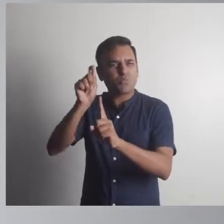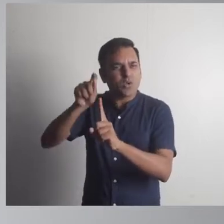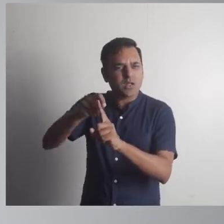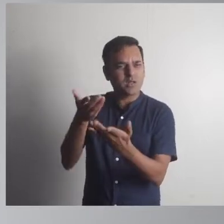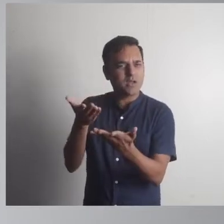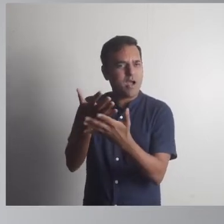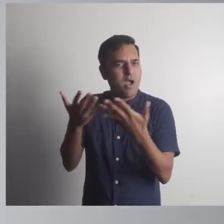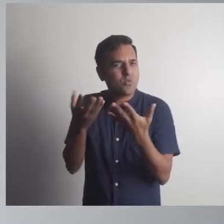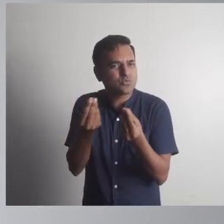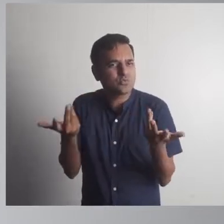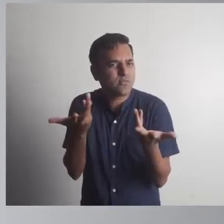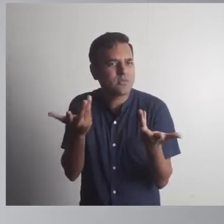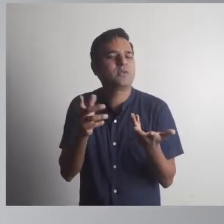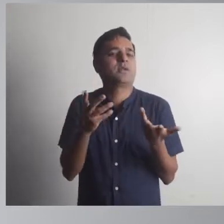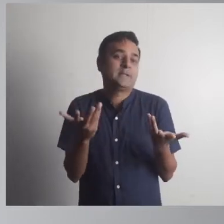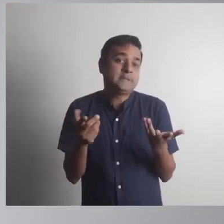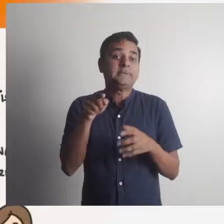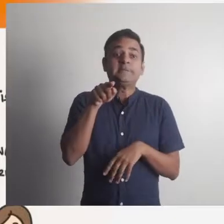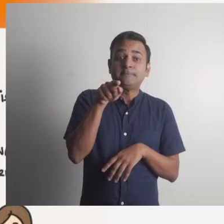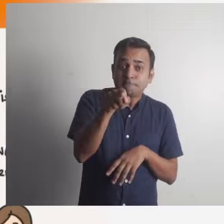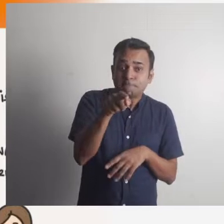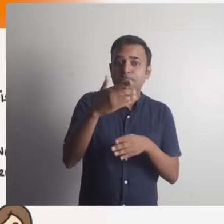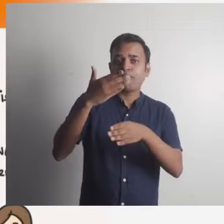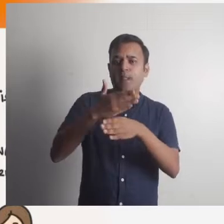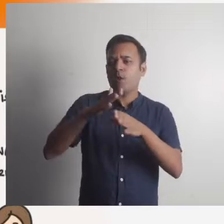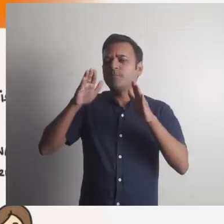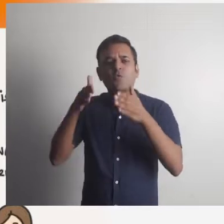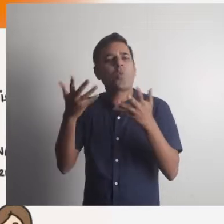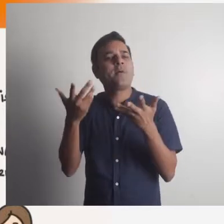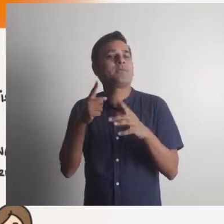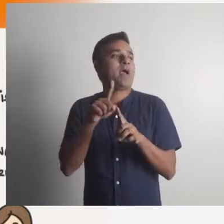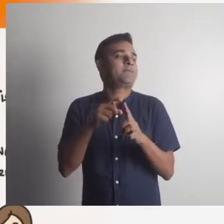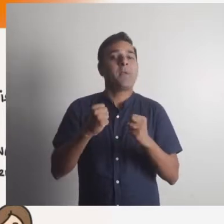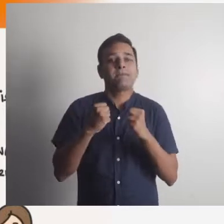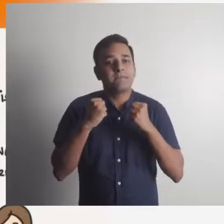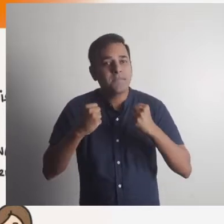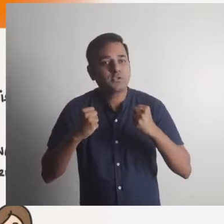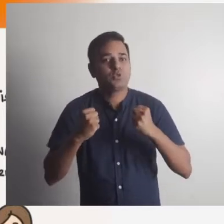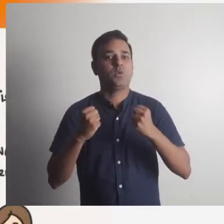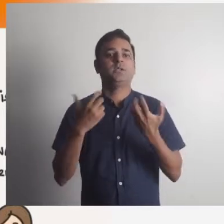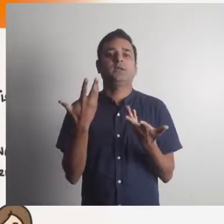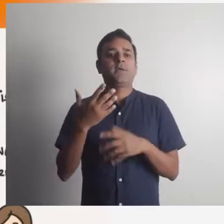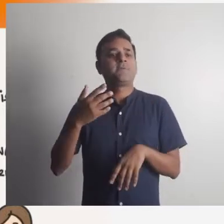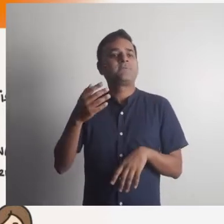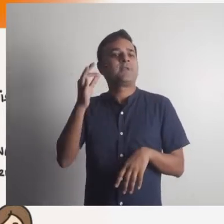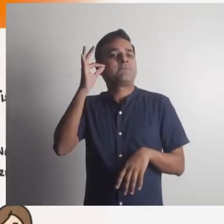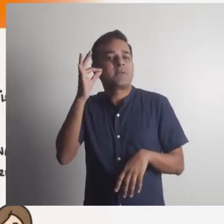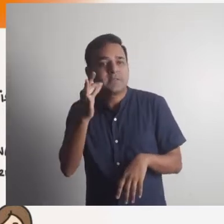So very, very important. Then the second tool that we wanted to kind of gift